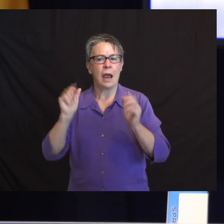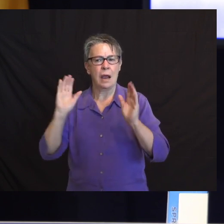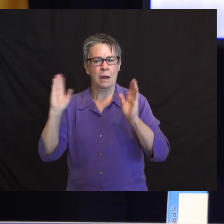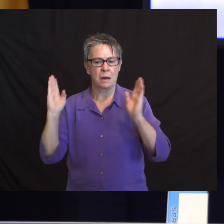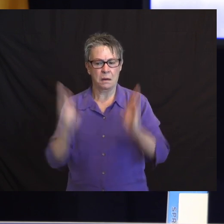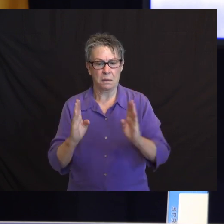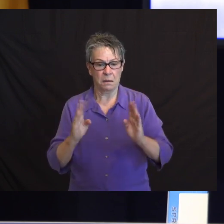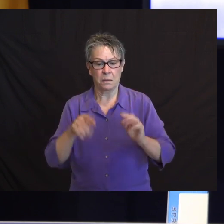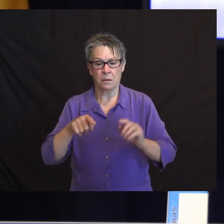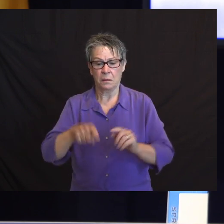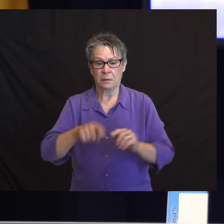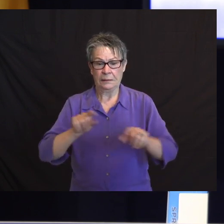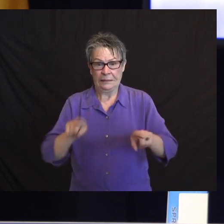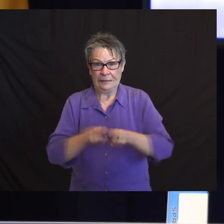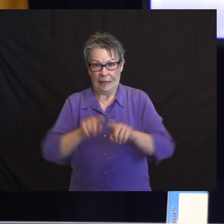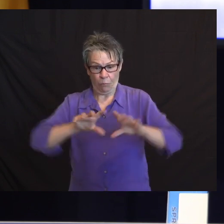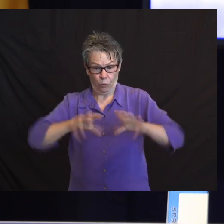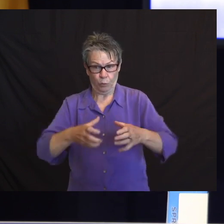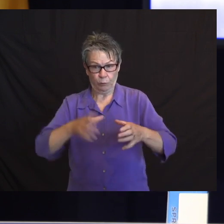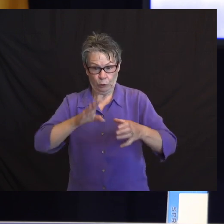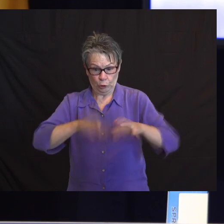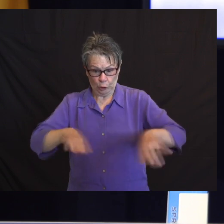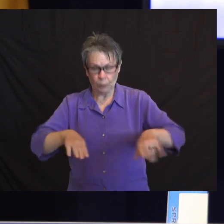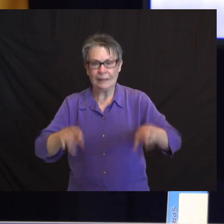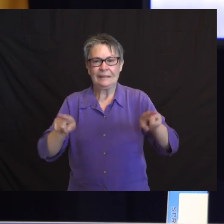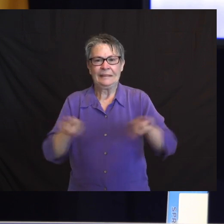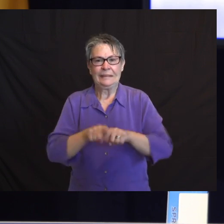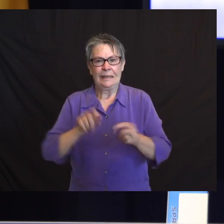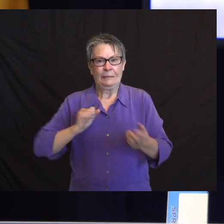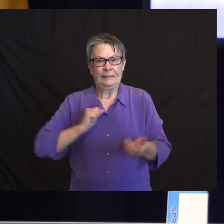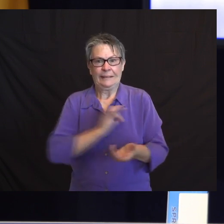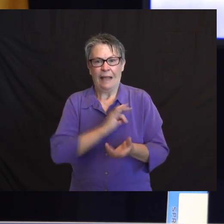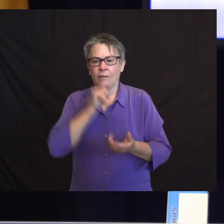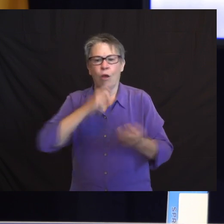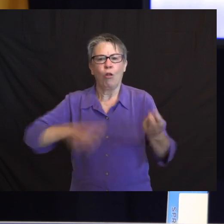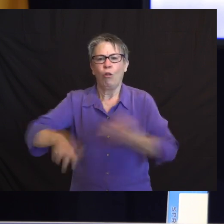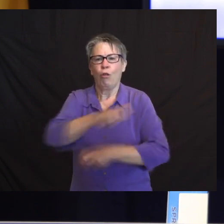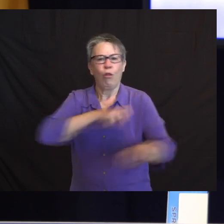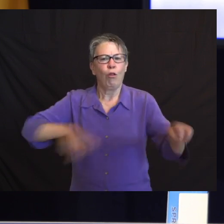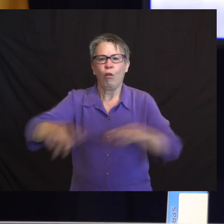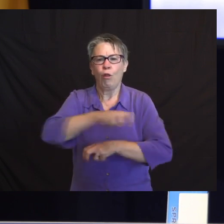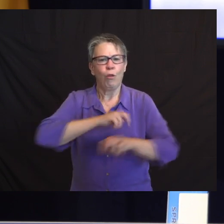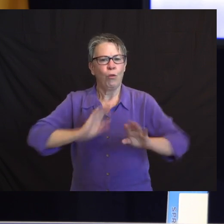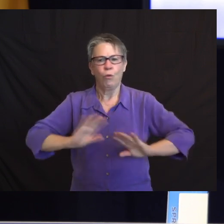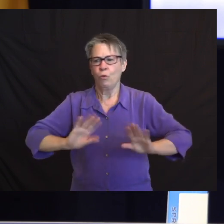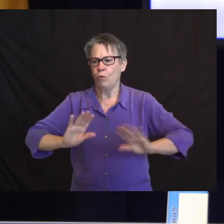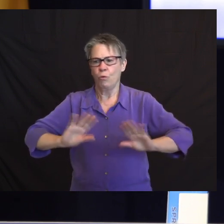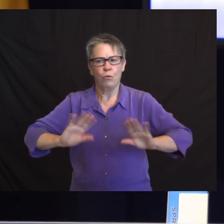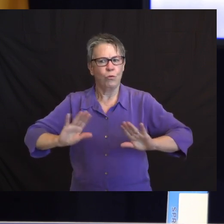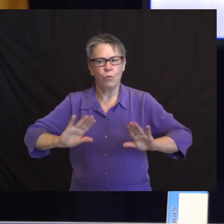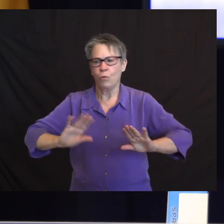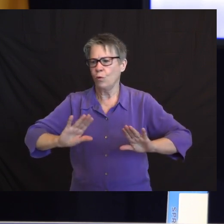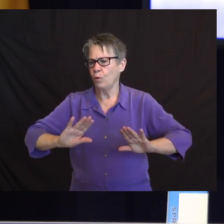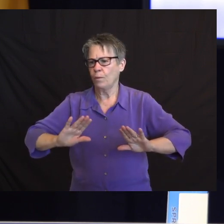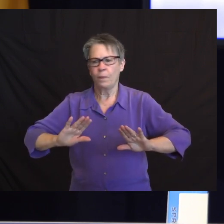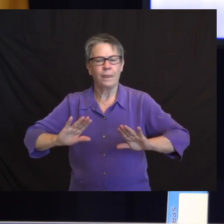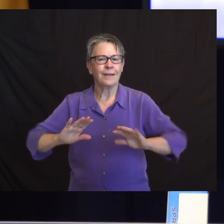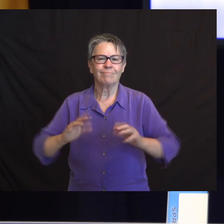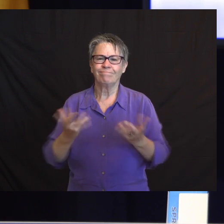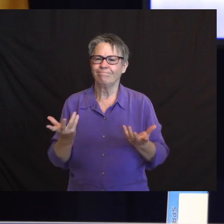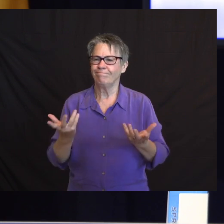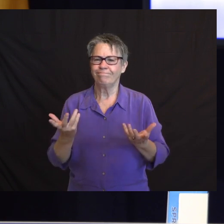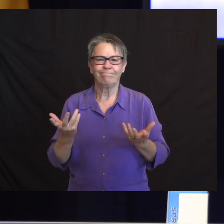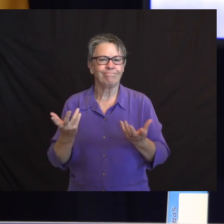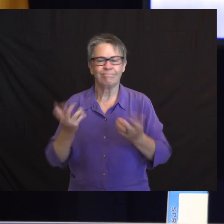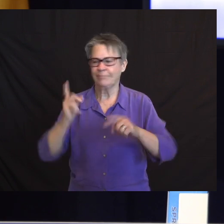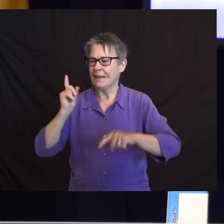restricted. Camps should avoid communal dining and stagger meal times to ensure social distancing of groups.